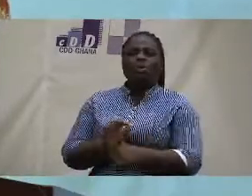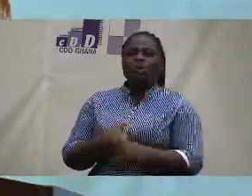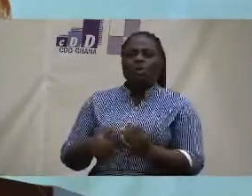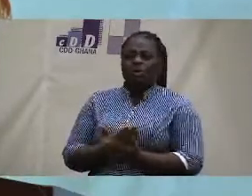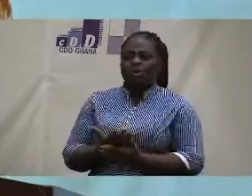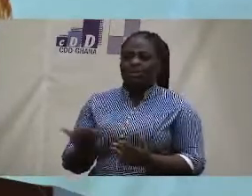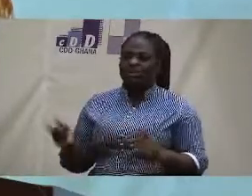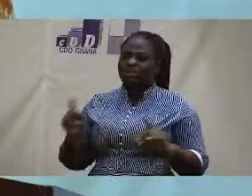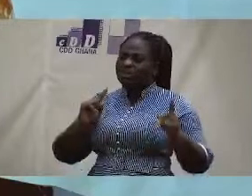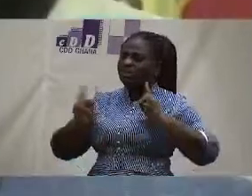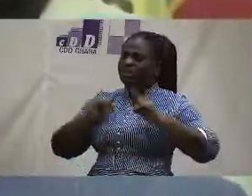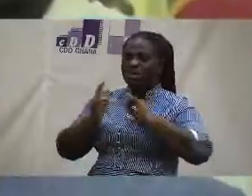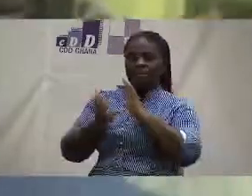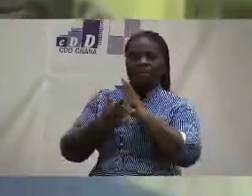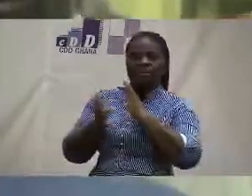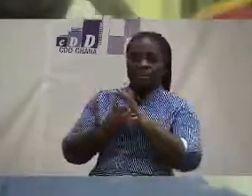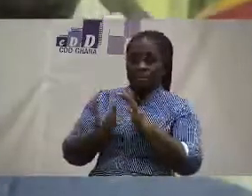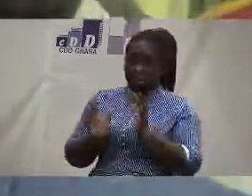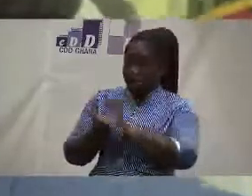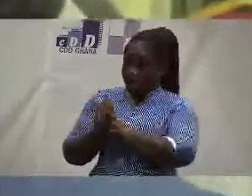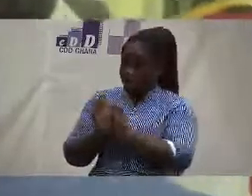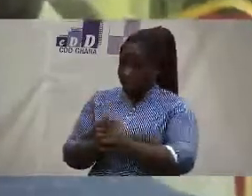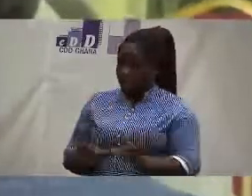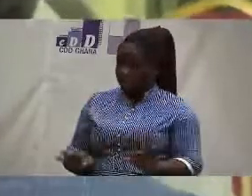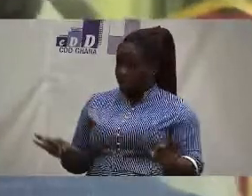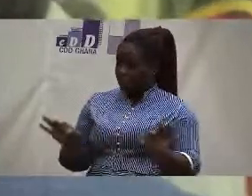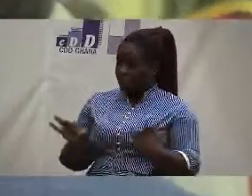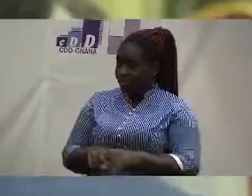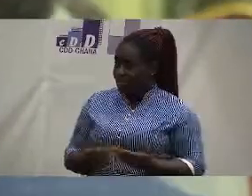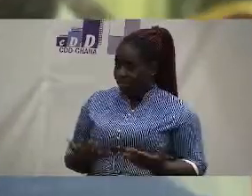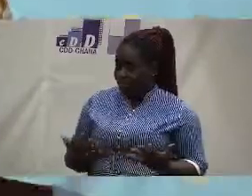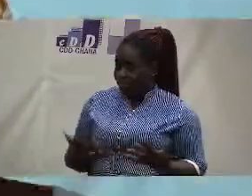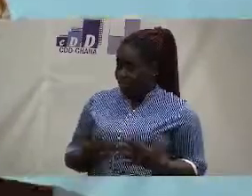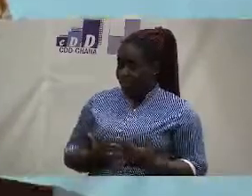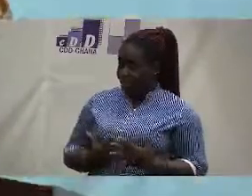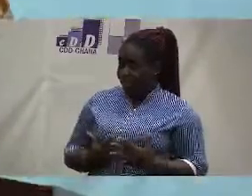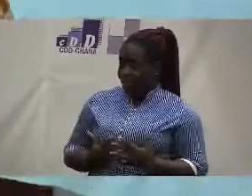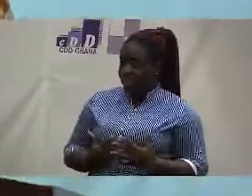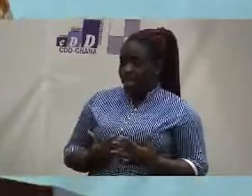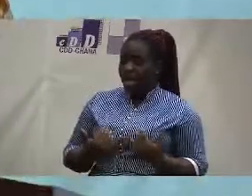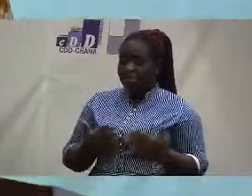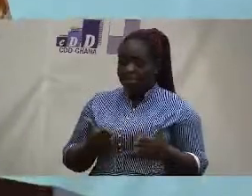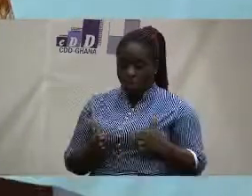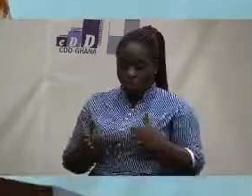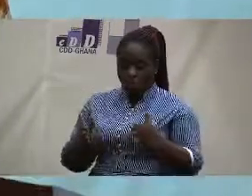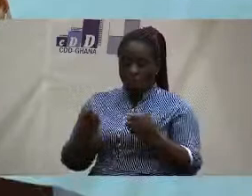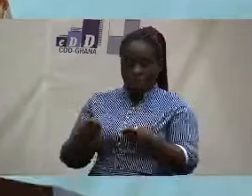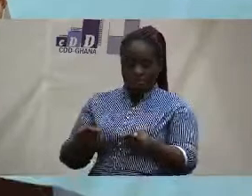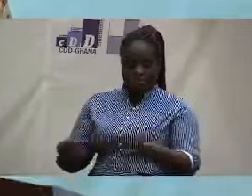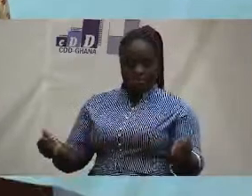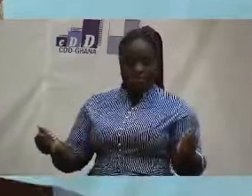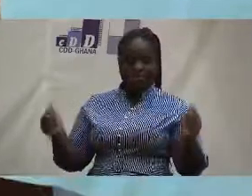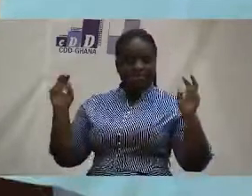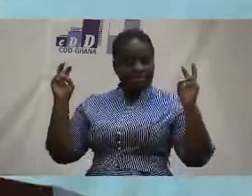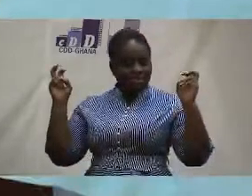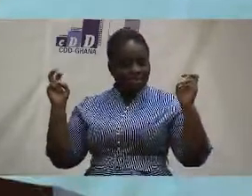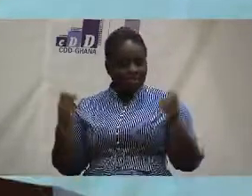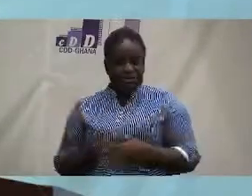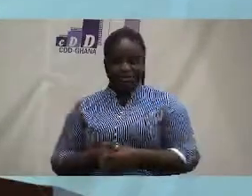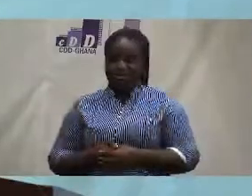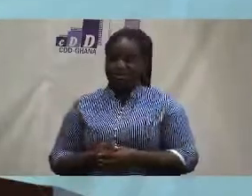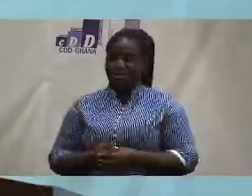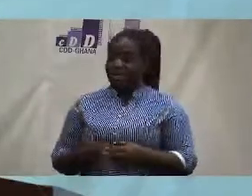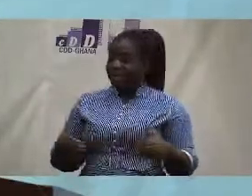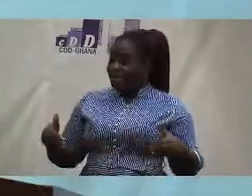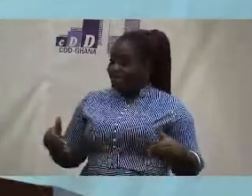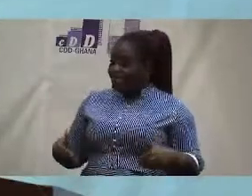about technology becoming important or youth-led movement has ways of addressing issues. Yet, the